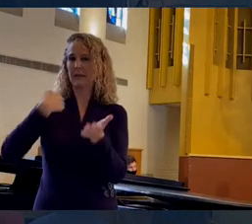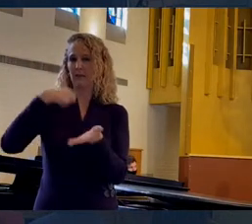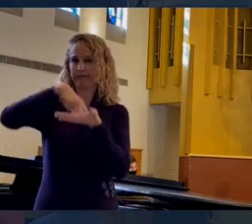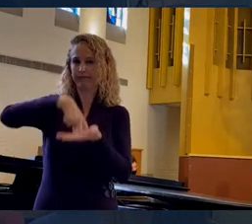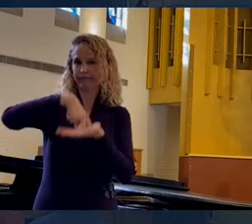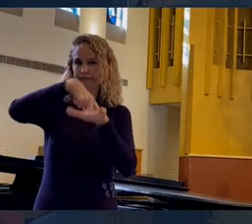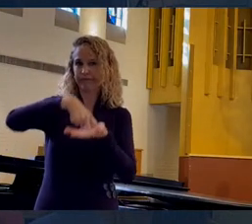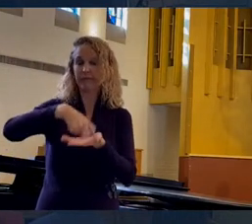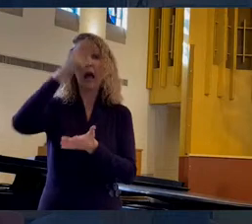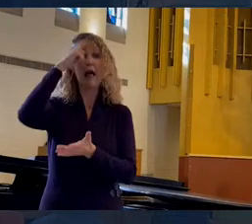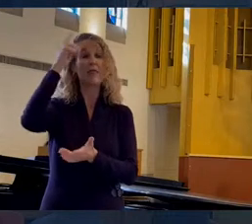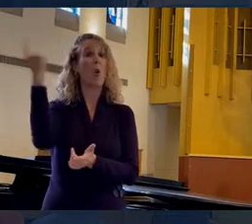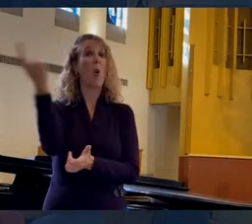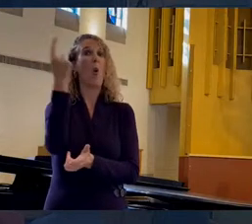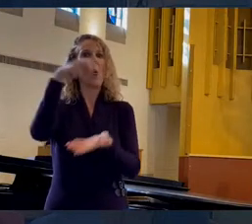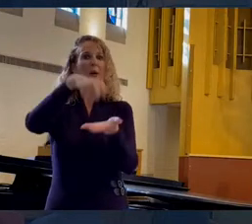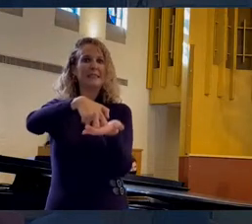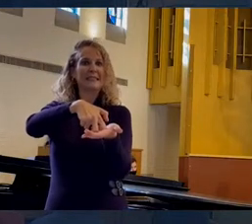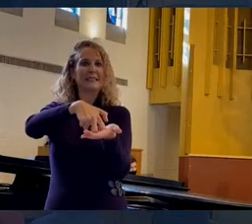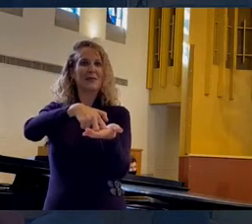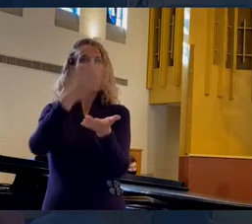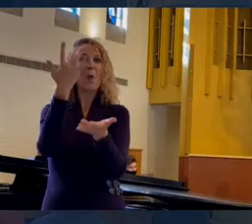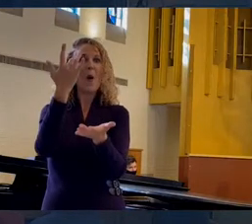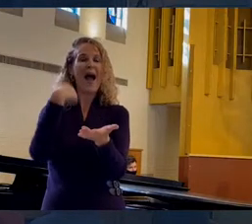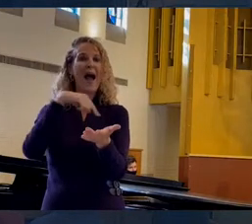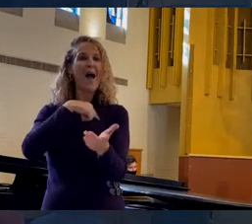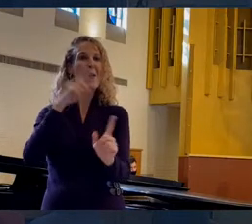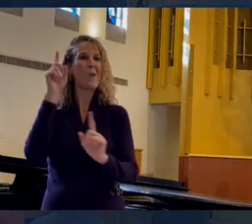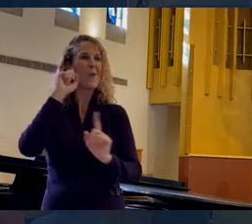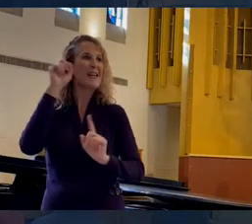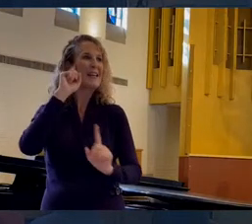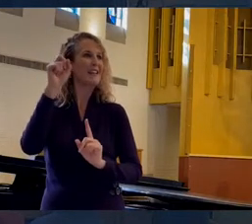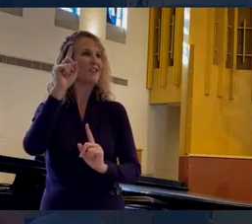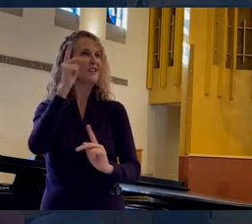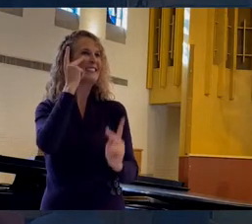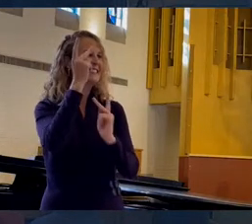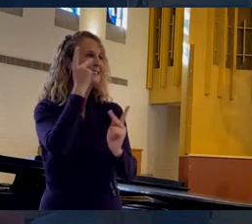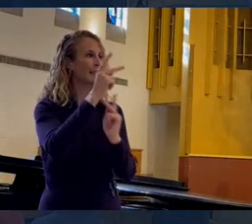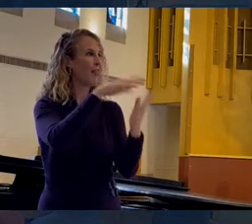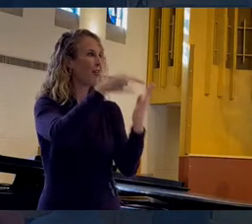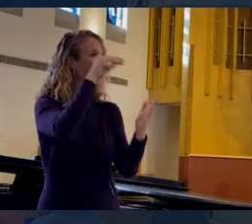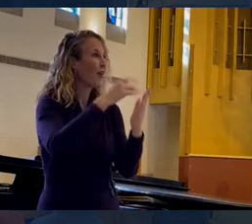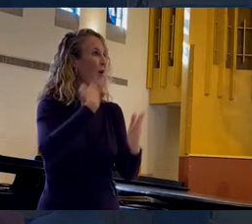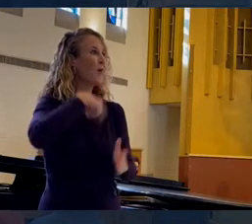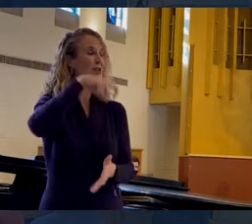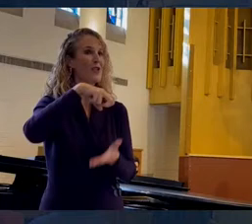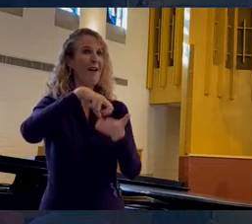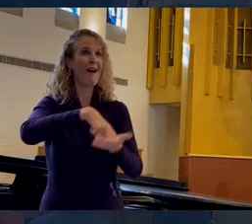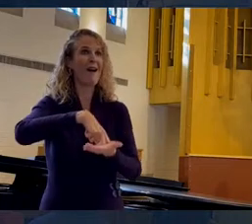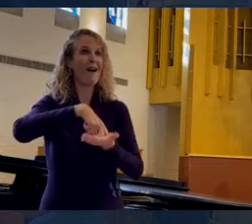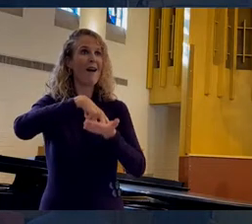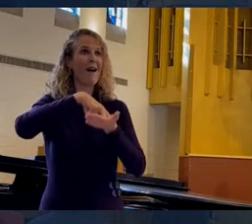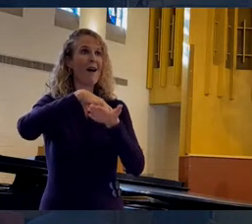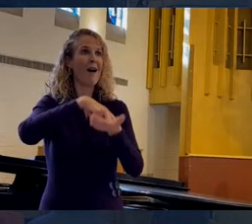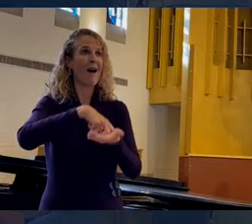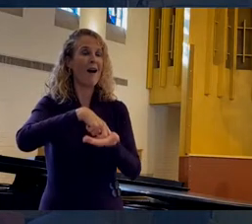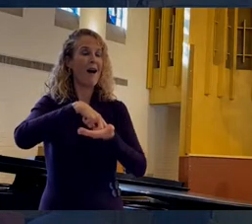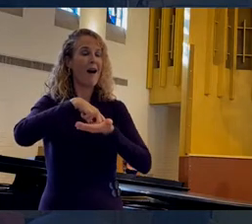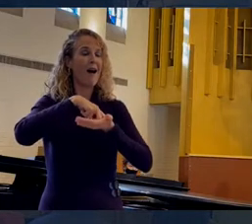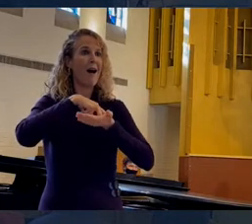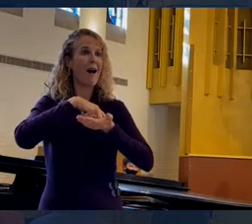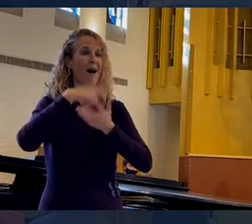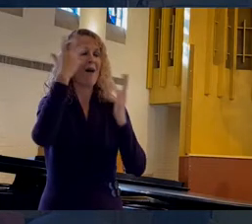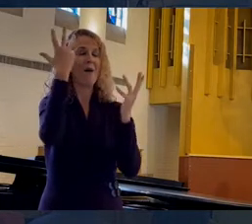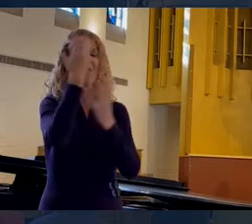sometimes. I think we should always kneel. When we hear and see and learn, we should kneel in awe of